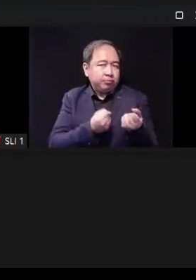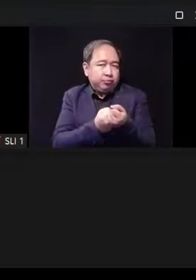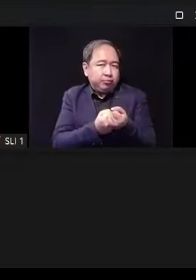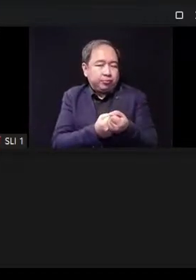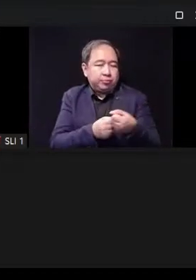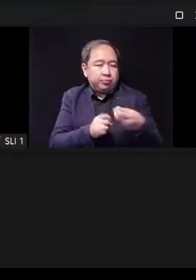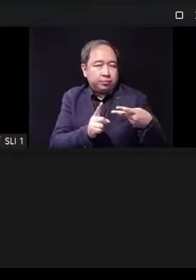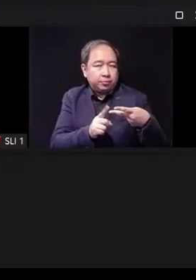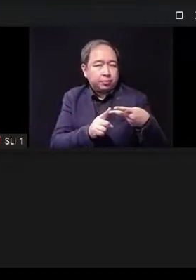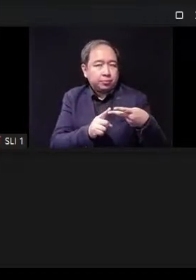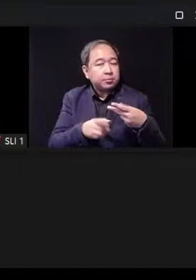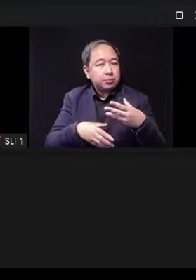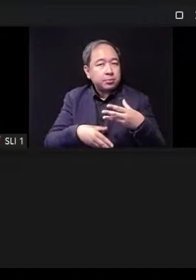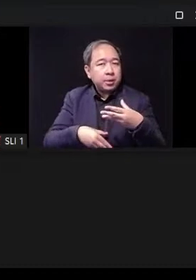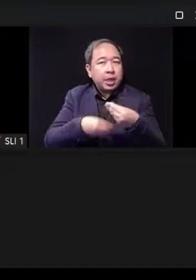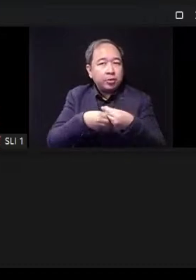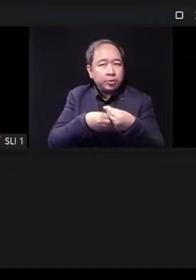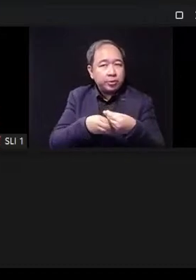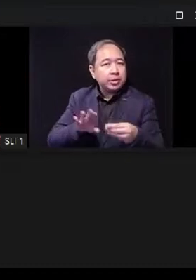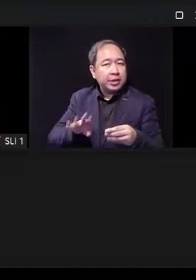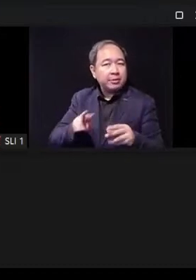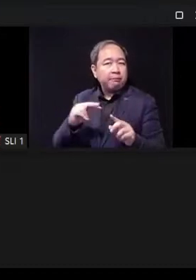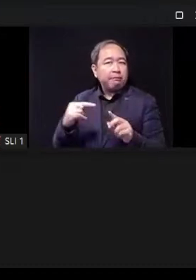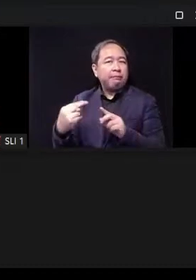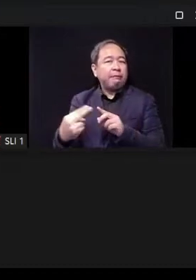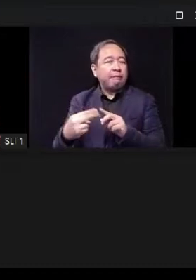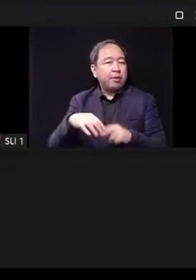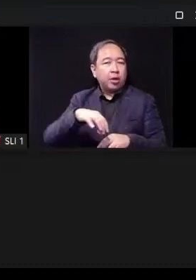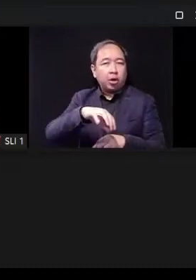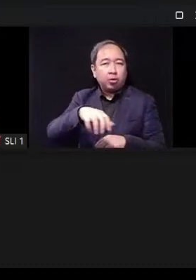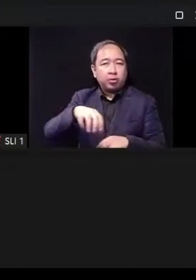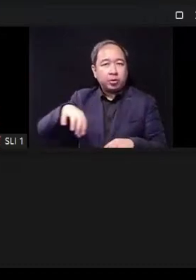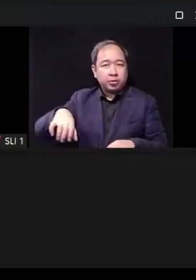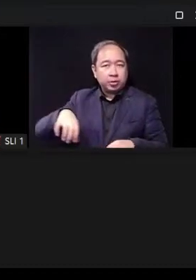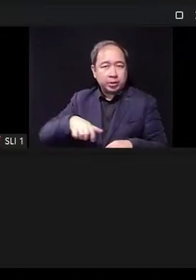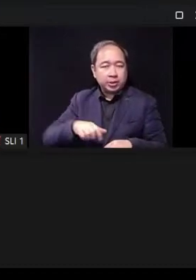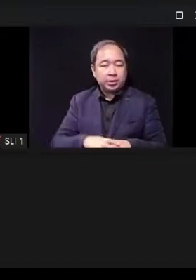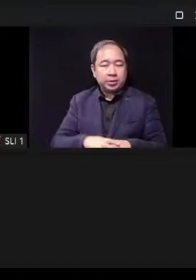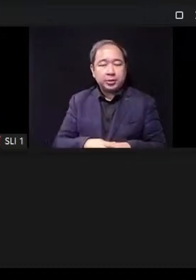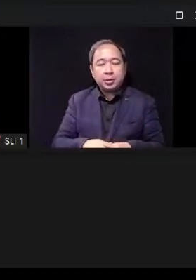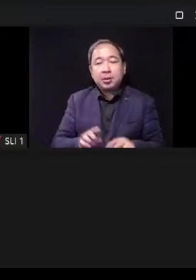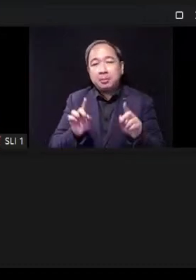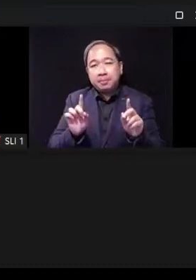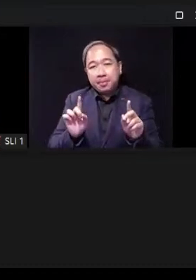addition of the viewpoints of the countries. But I have an editorial also